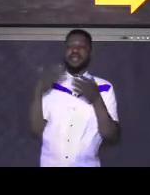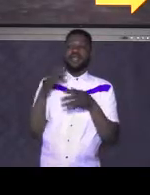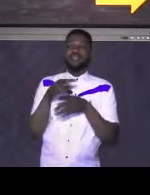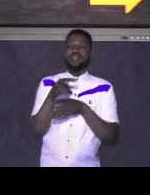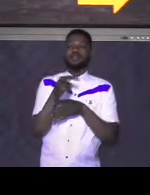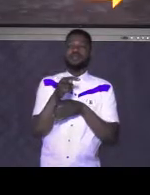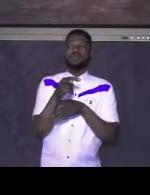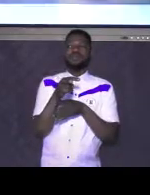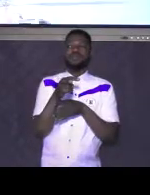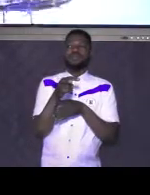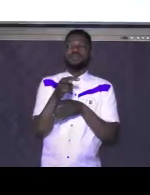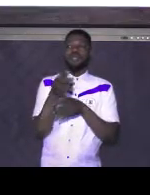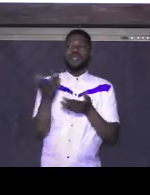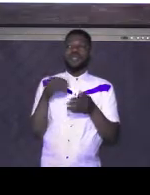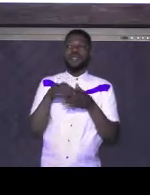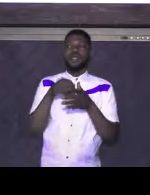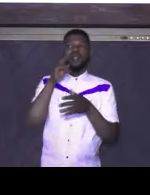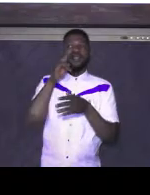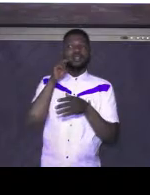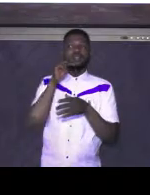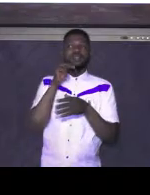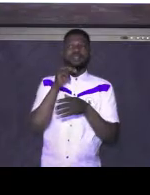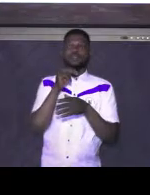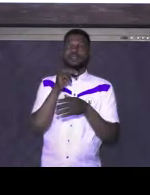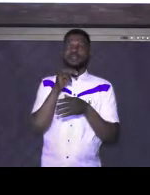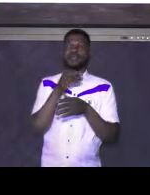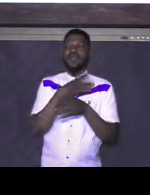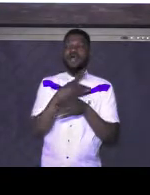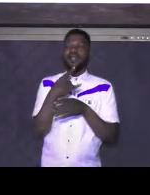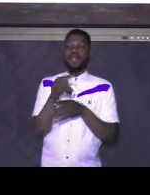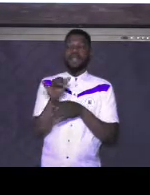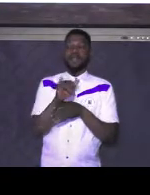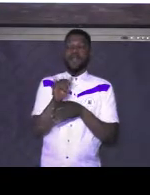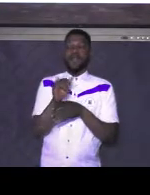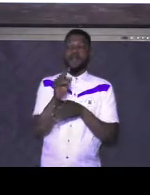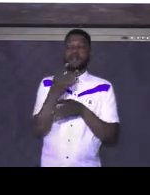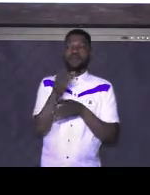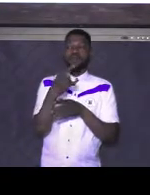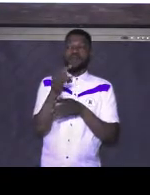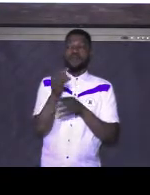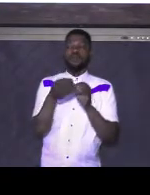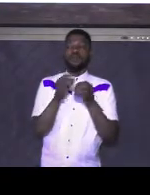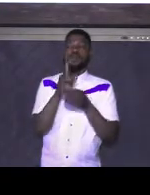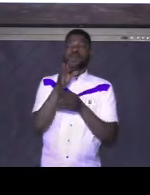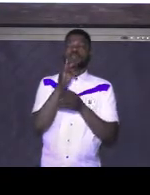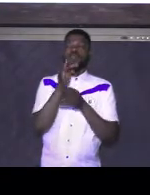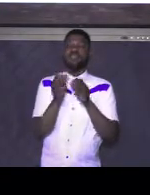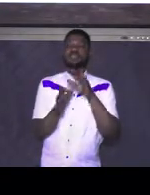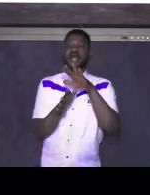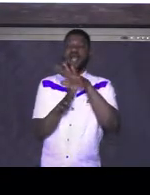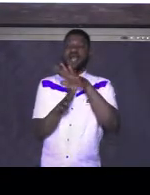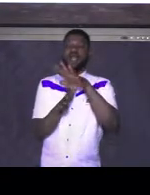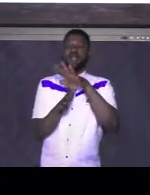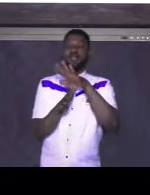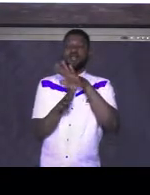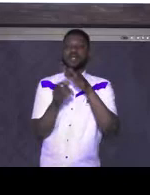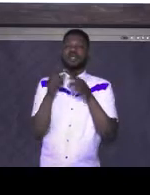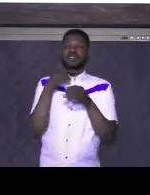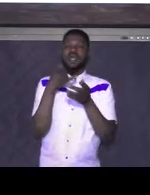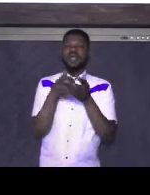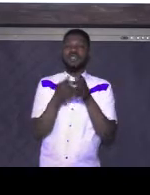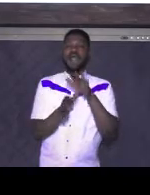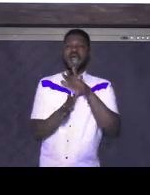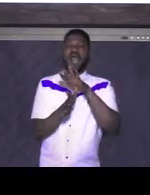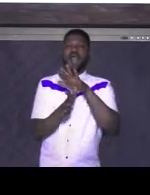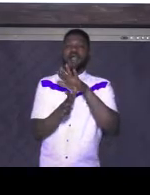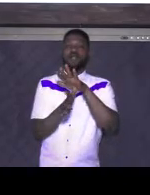of air transportation here in Nigeria and the common ones. The first one is helicopters.